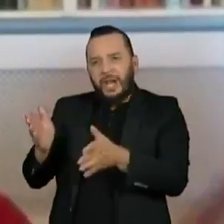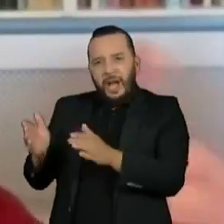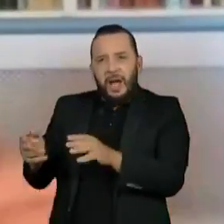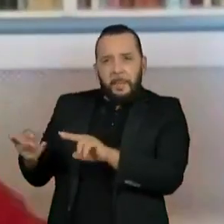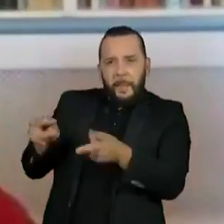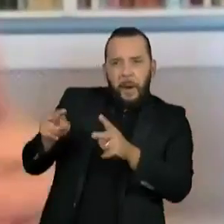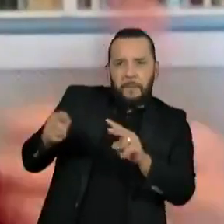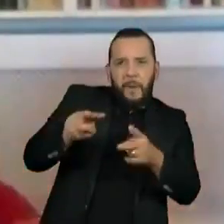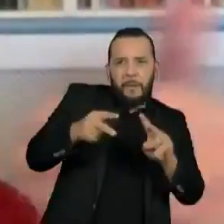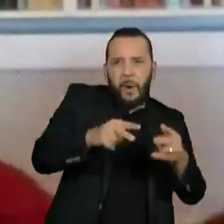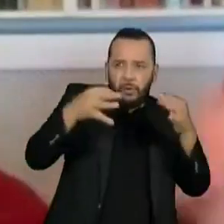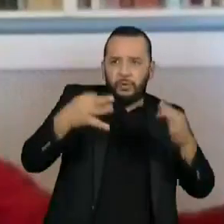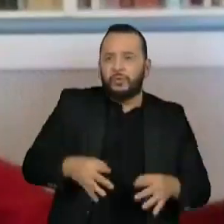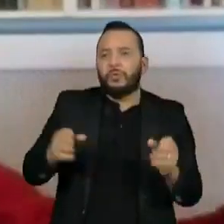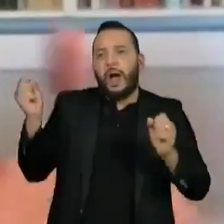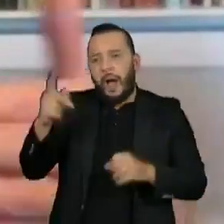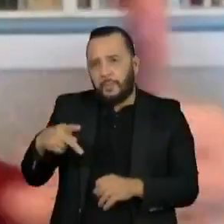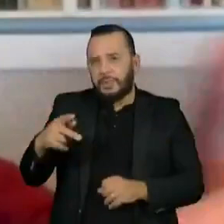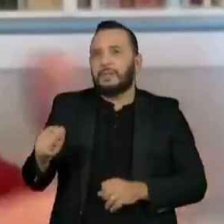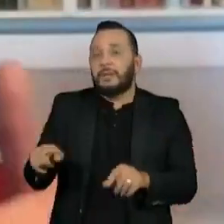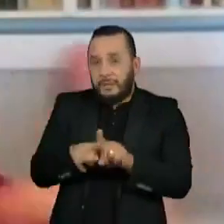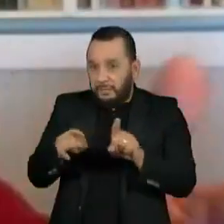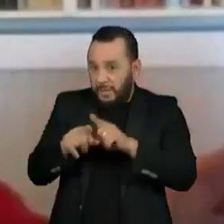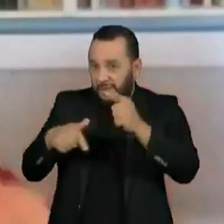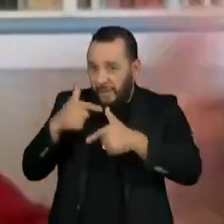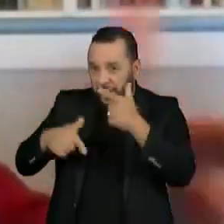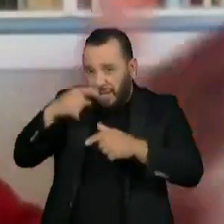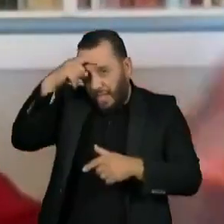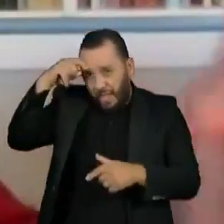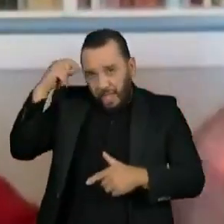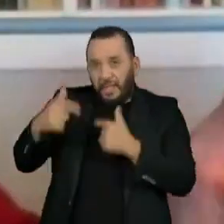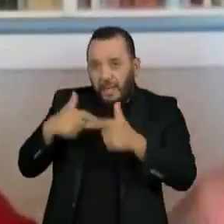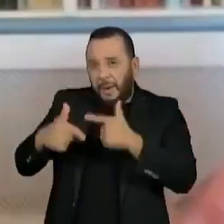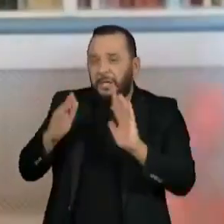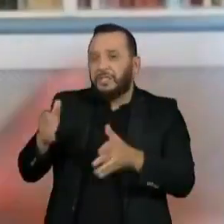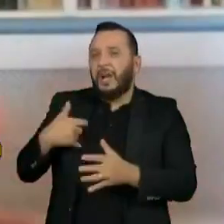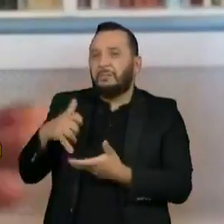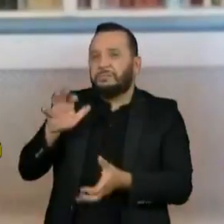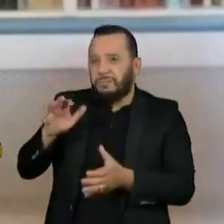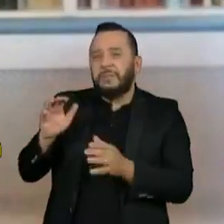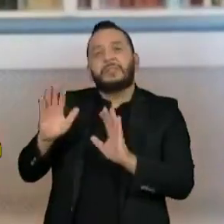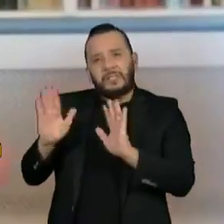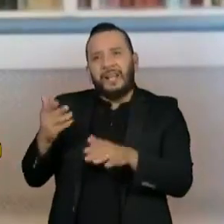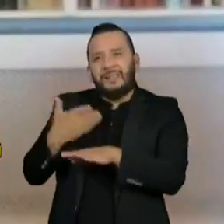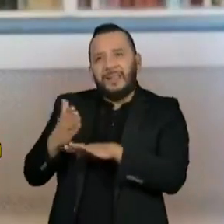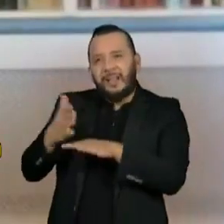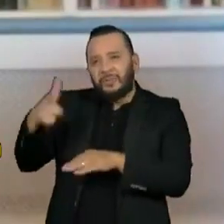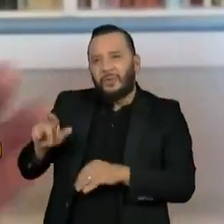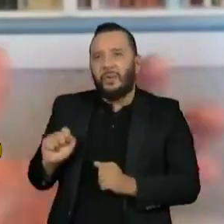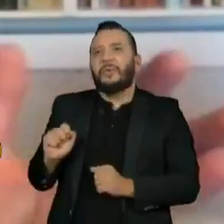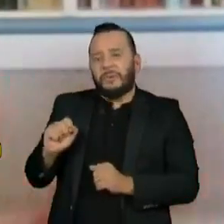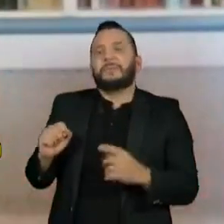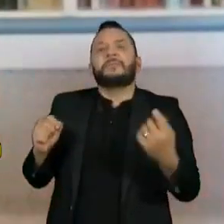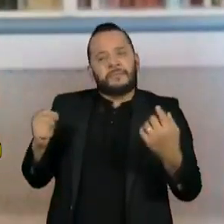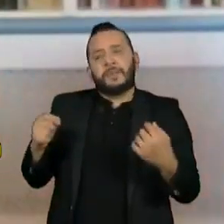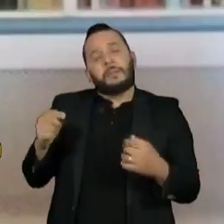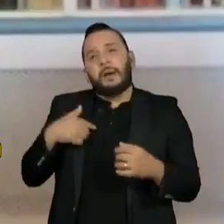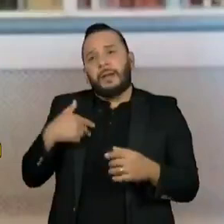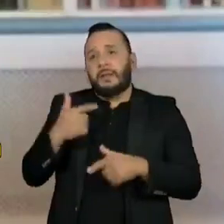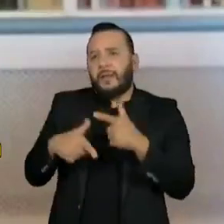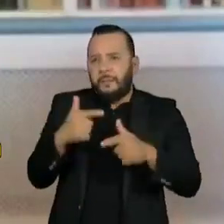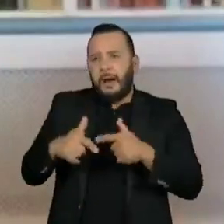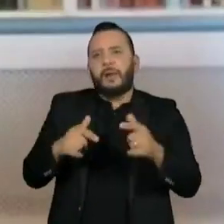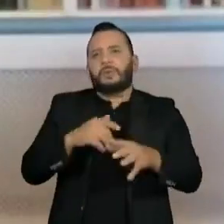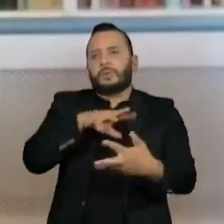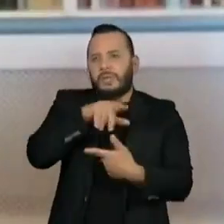be pensioned off if they've worked for a number of years and they're too old to reskill or to be skilled in the green jobs and their